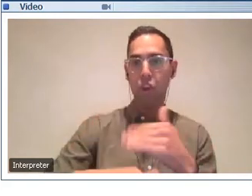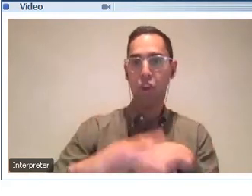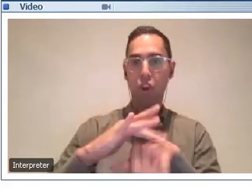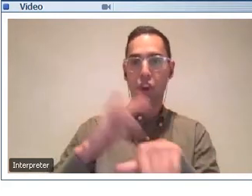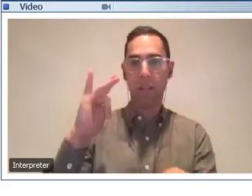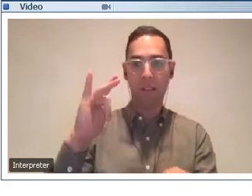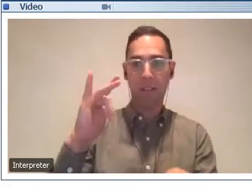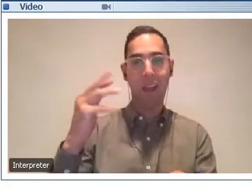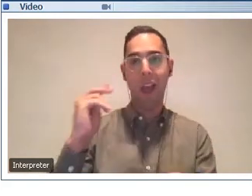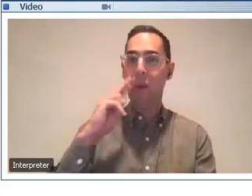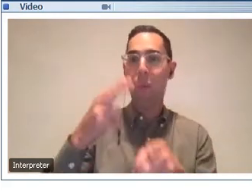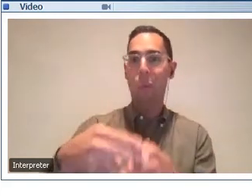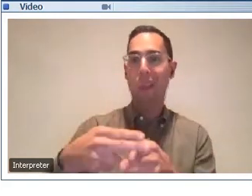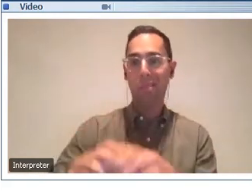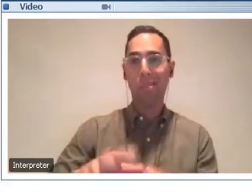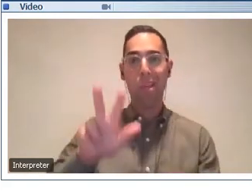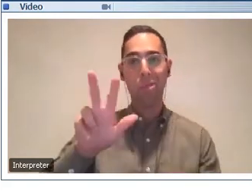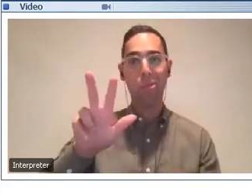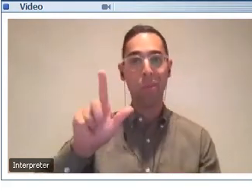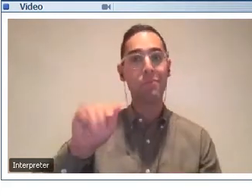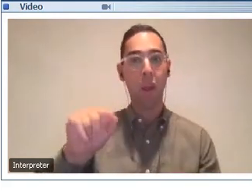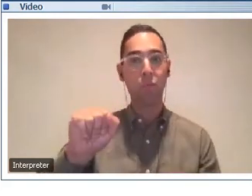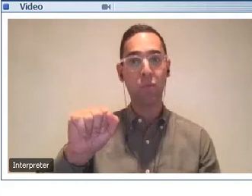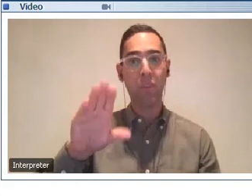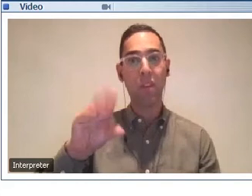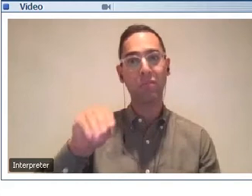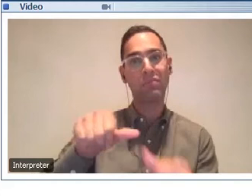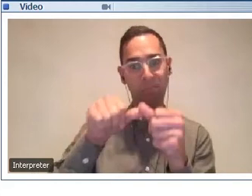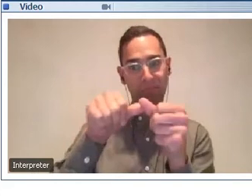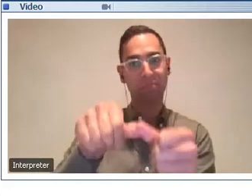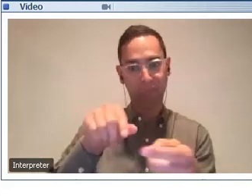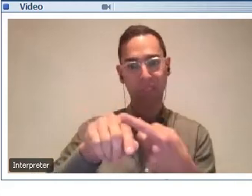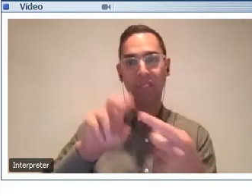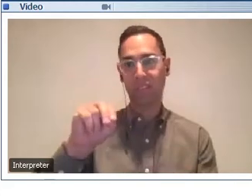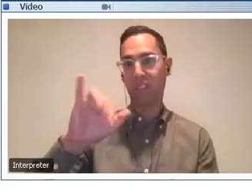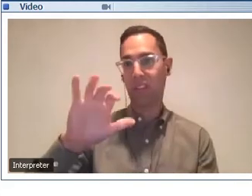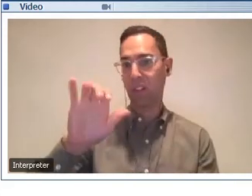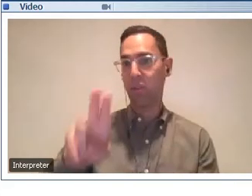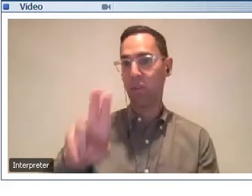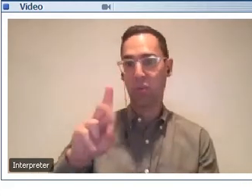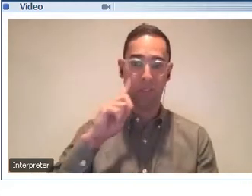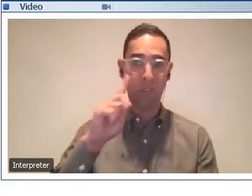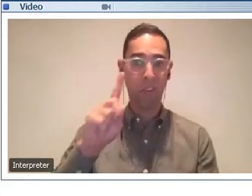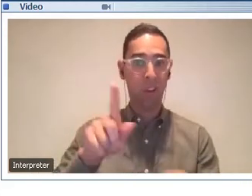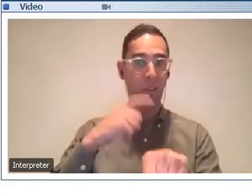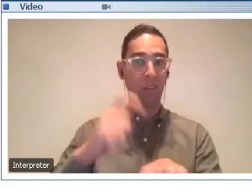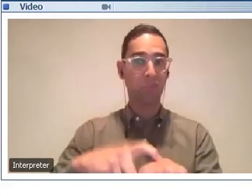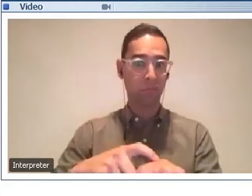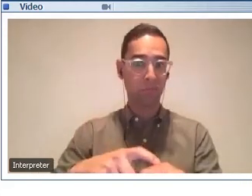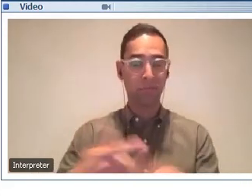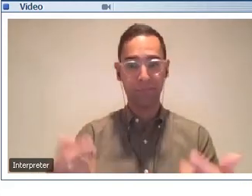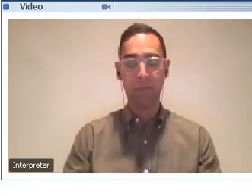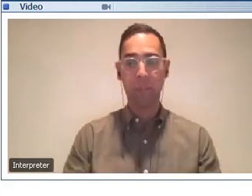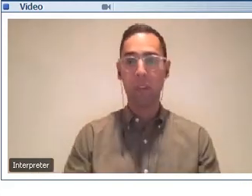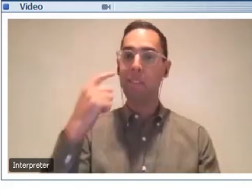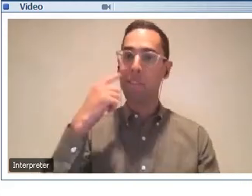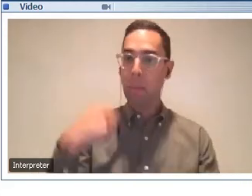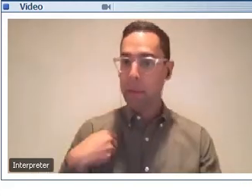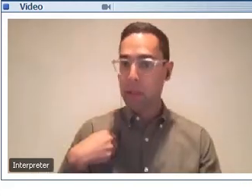ICU. So for me and for my family, that was a critical time. My father really needed to take time from work to be